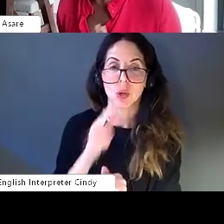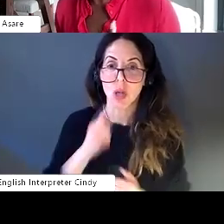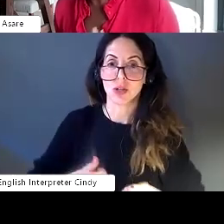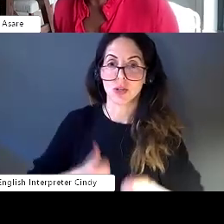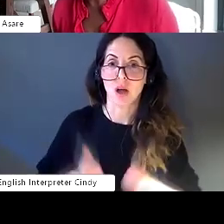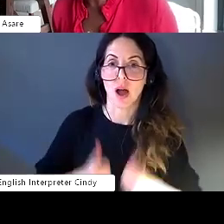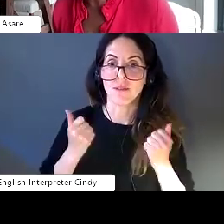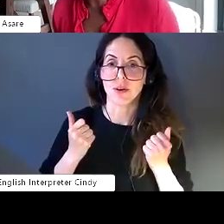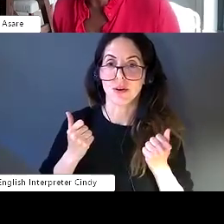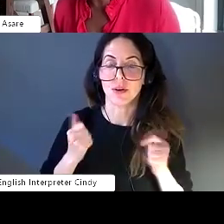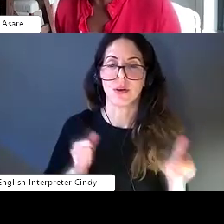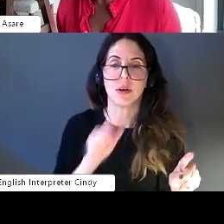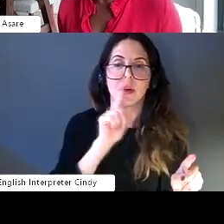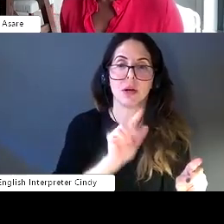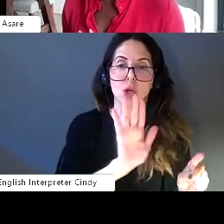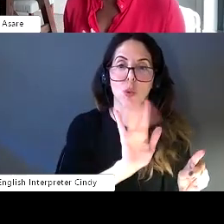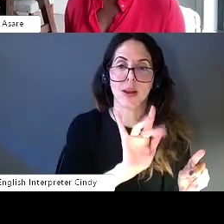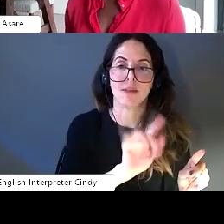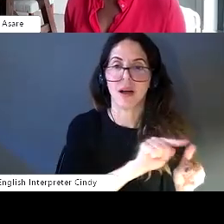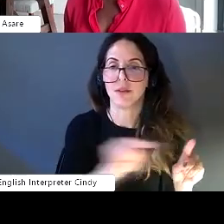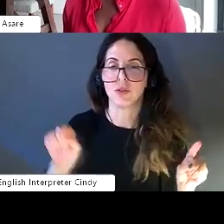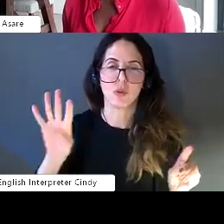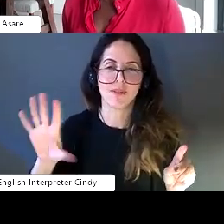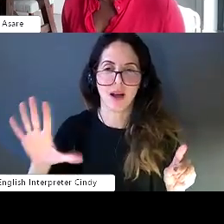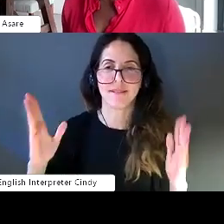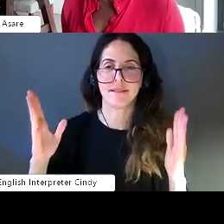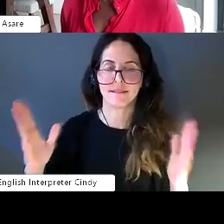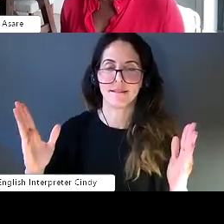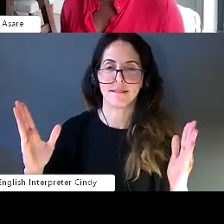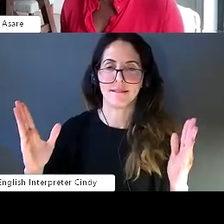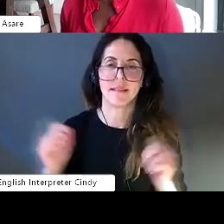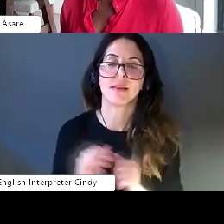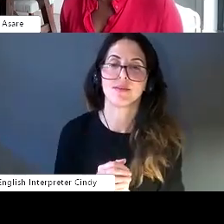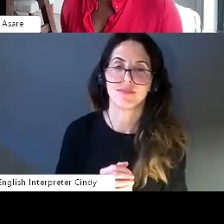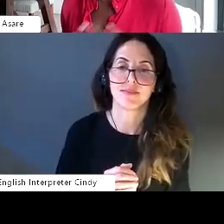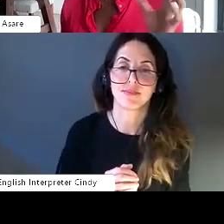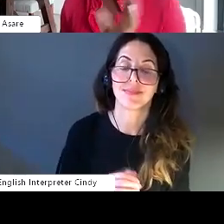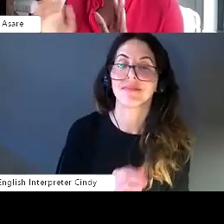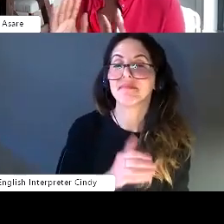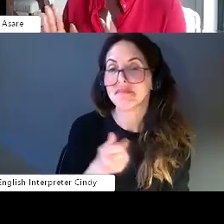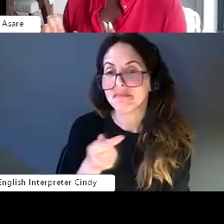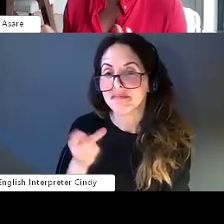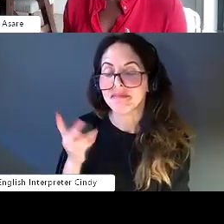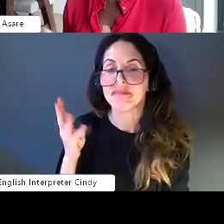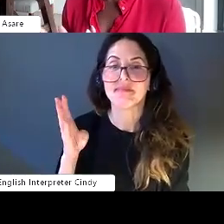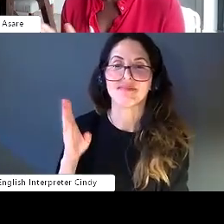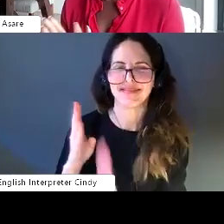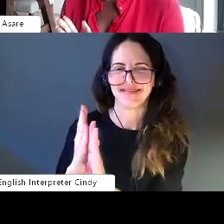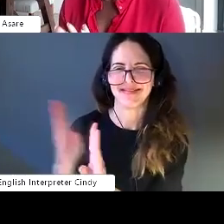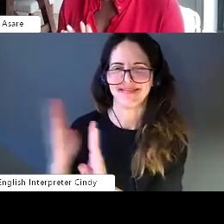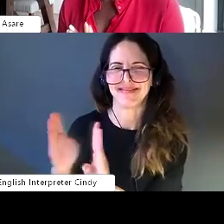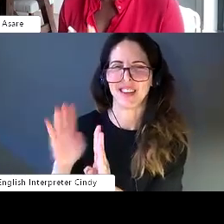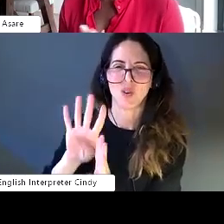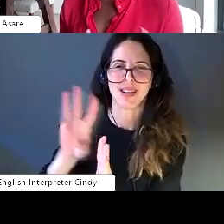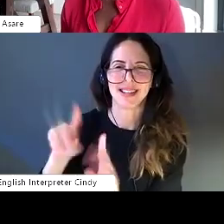survivors were between the ages of 25 and 45. And then we had a few between that 46 and